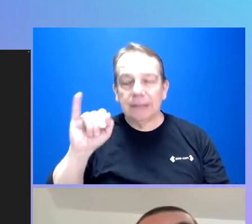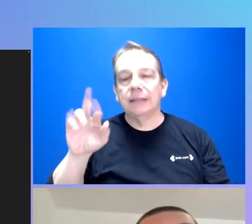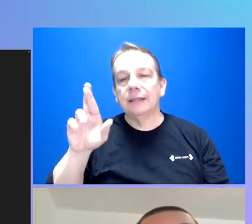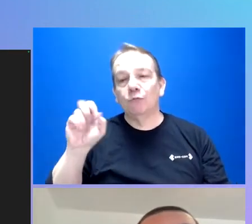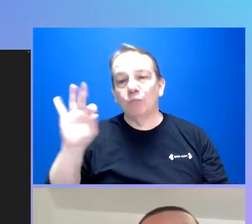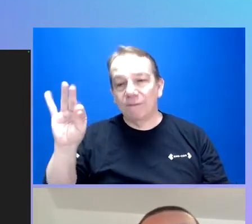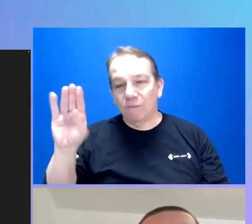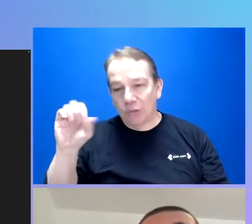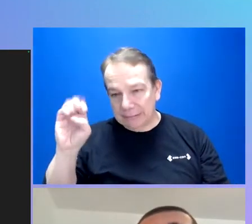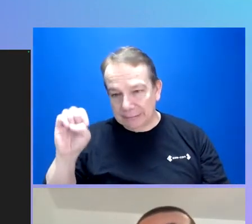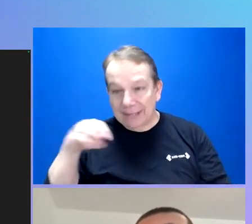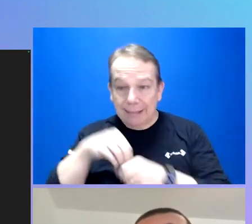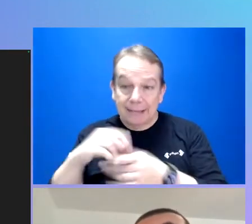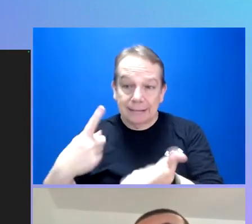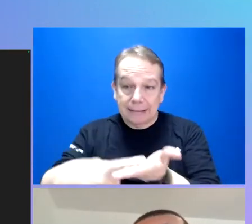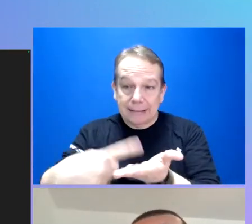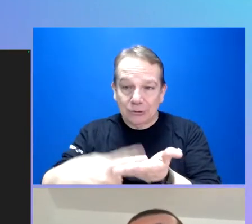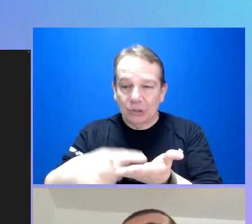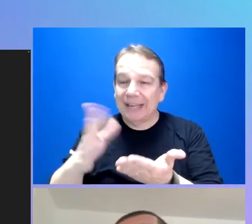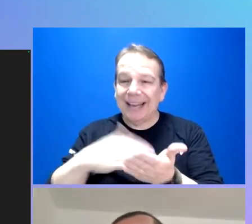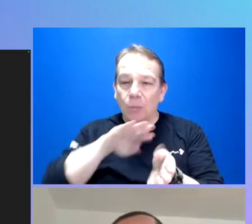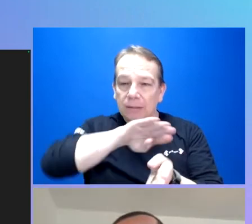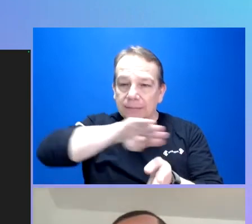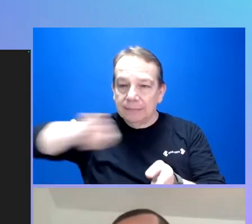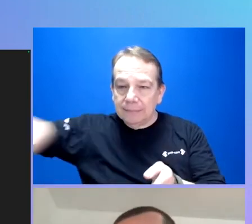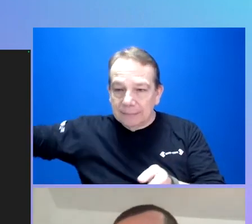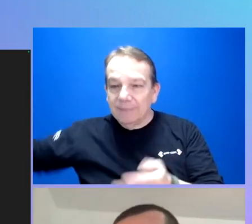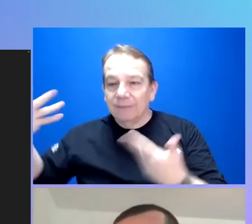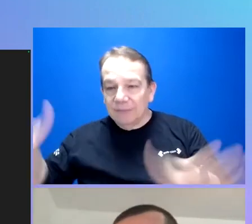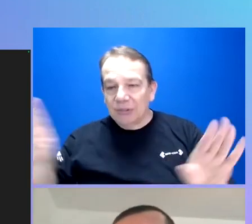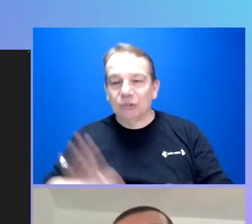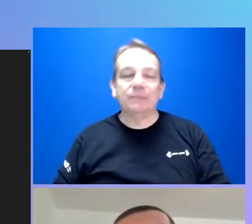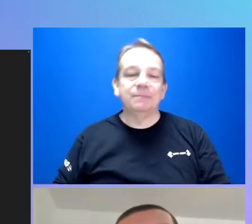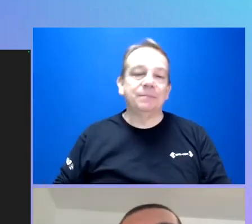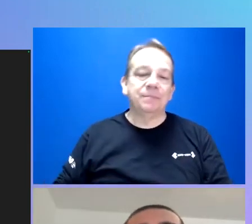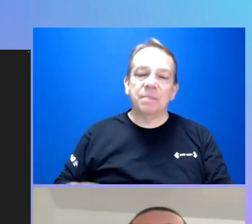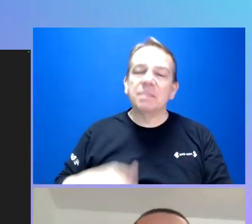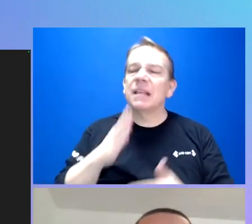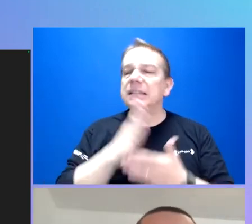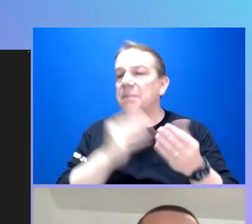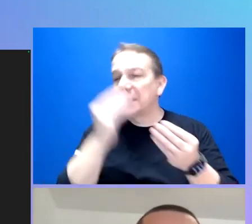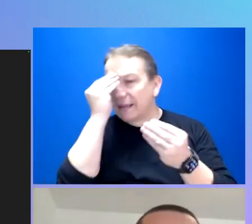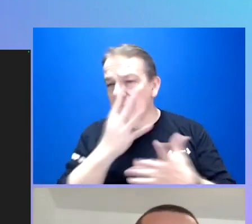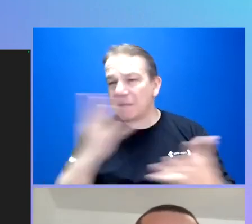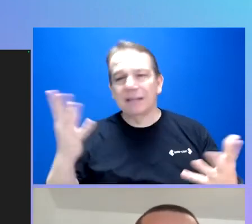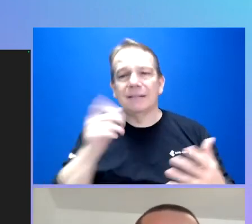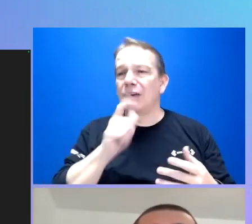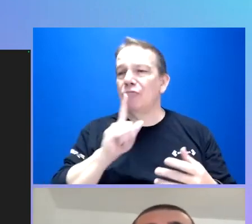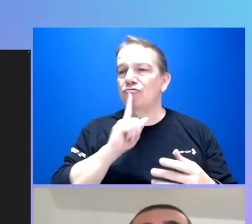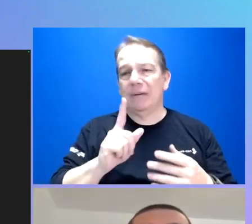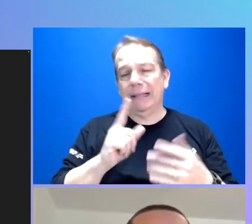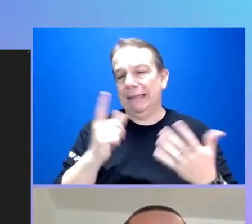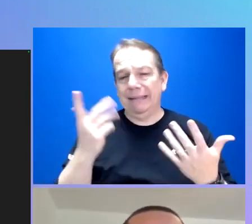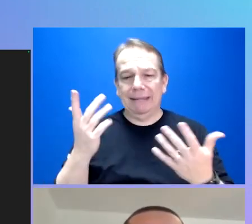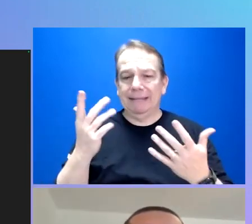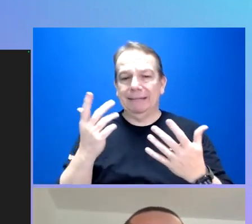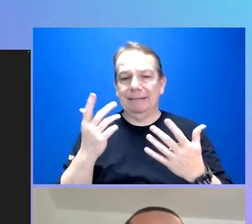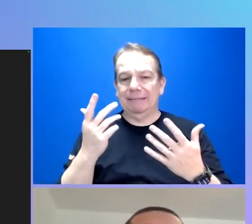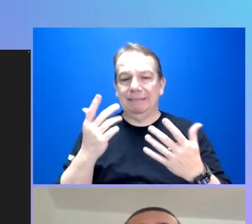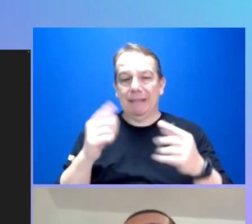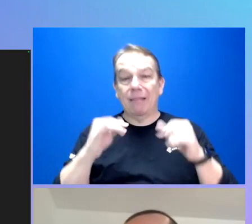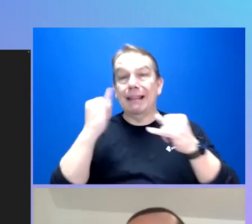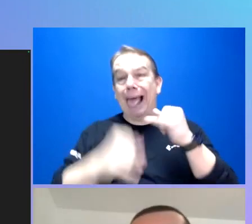the way now. And it's fair to say that some of the information here isn't really salient information. So this alt